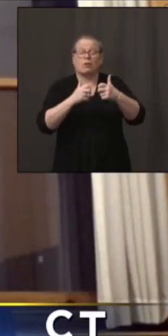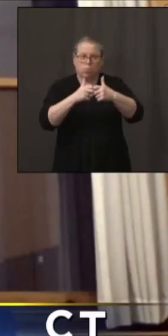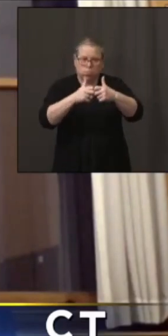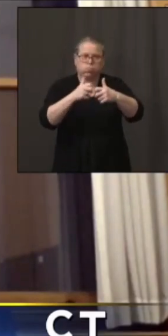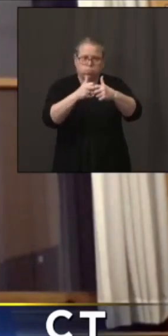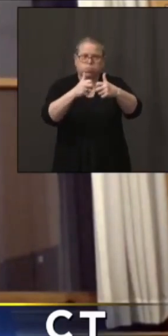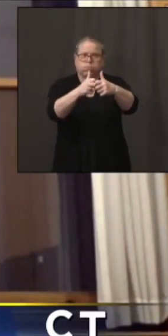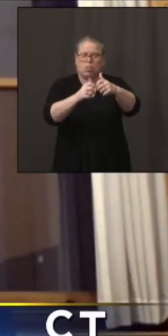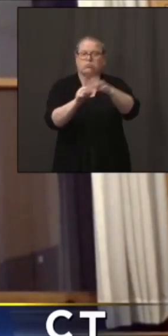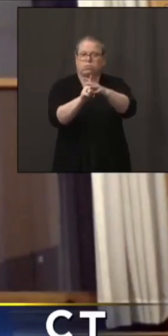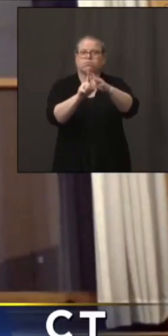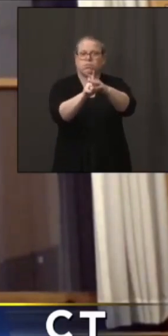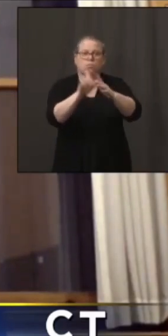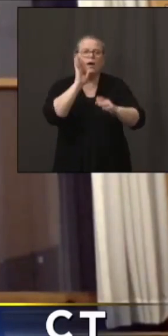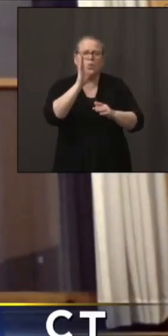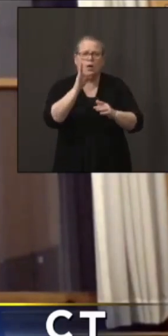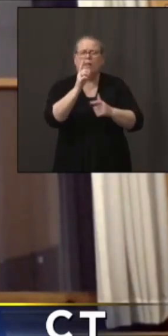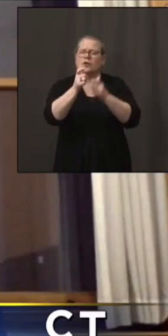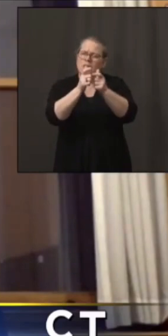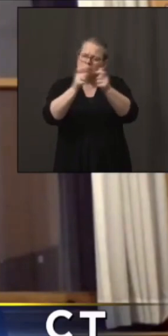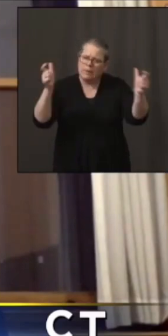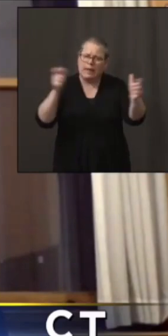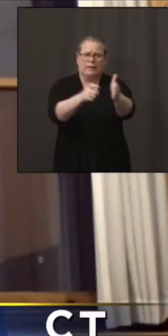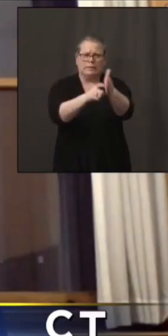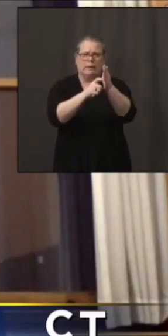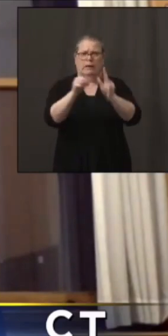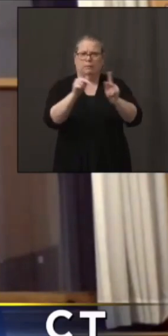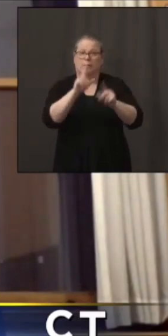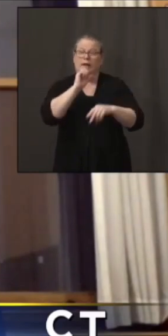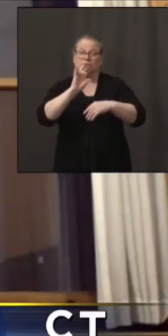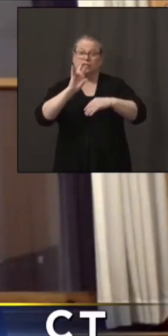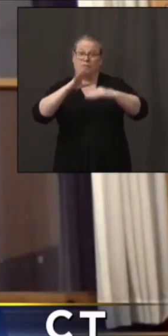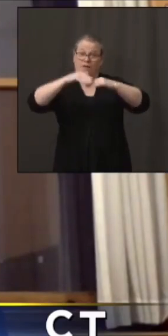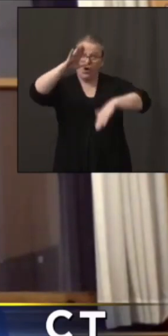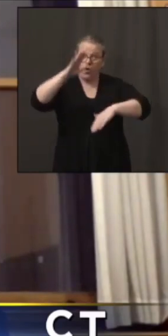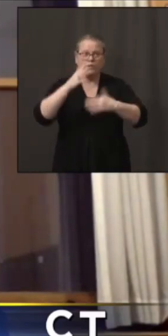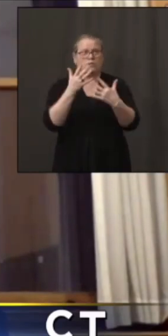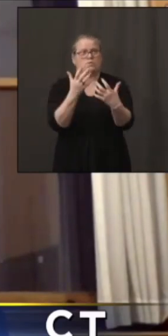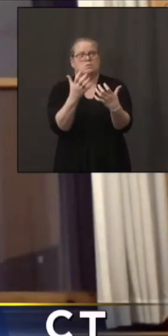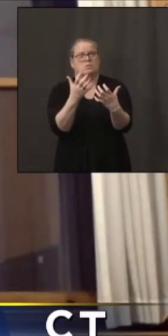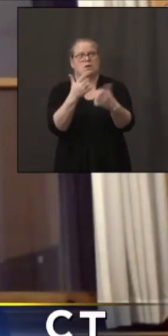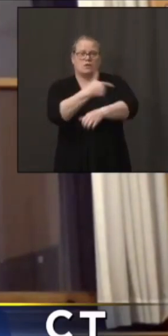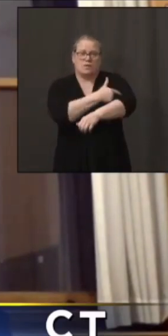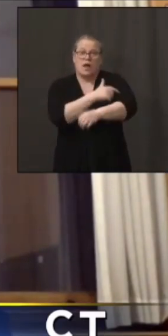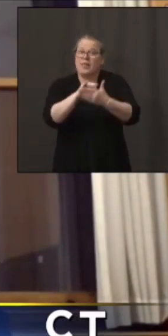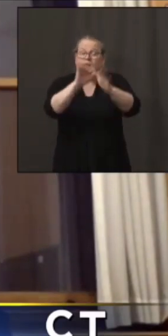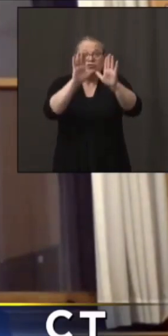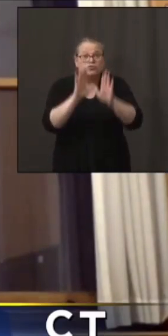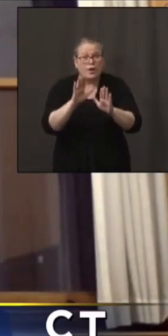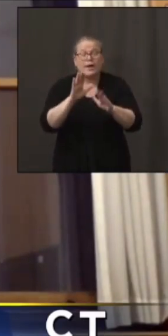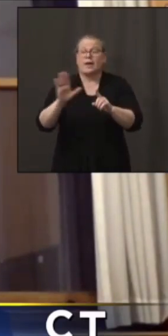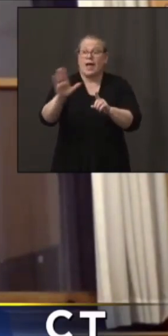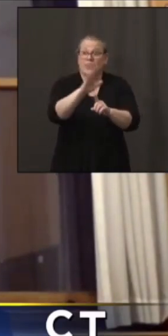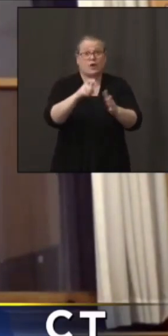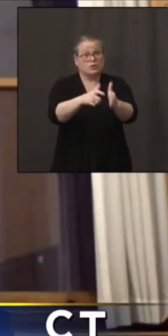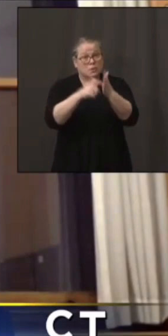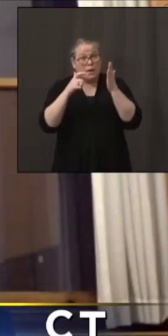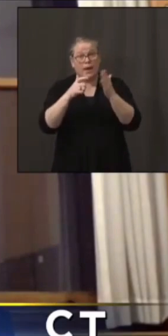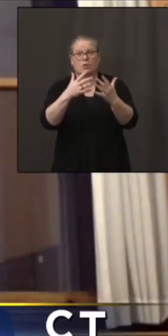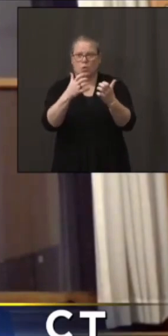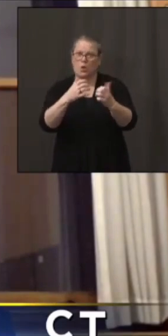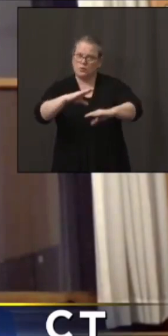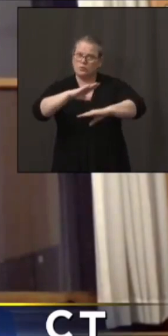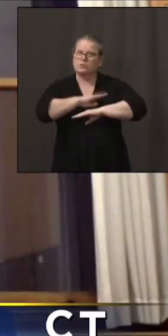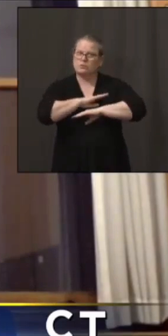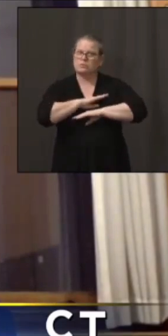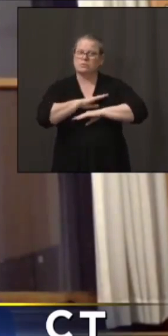huge demand and interest in vaccinations in the 75 and older population. We know that, and that's great. And we look forward to meeting that demand as quickly as we possible. But